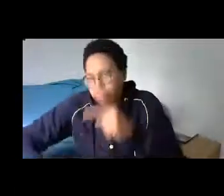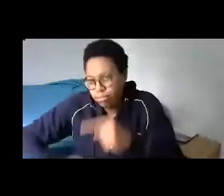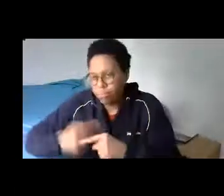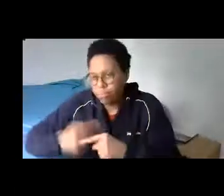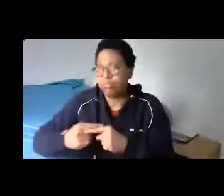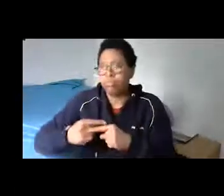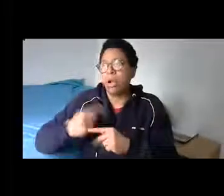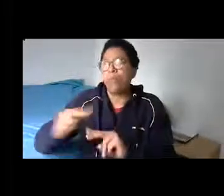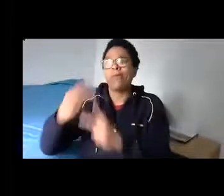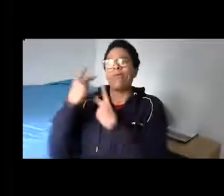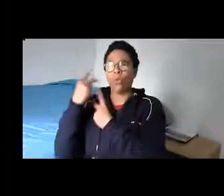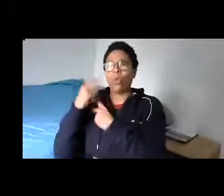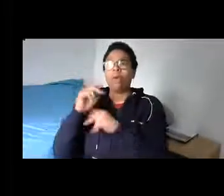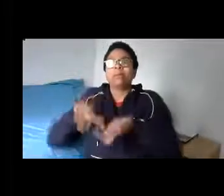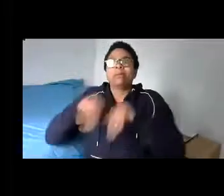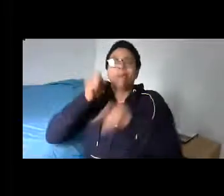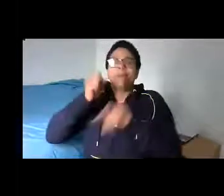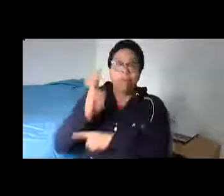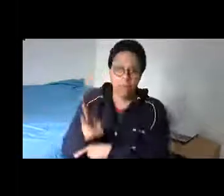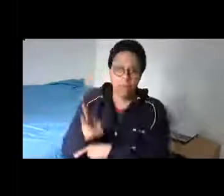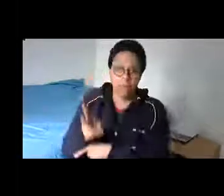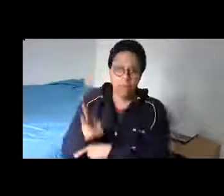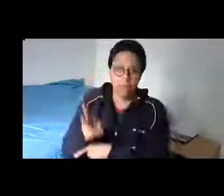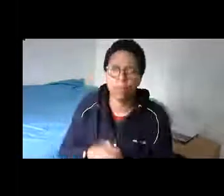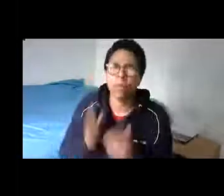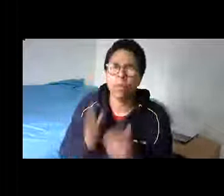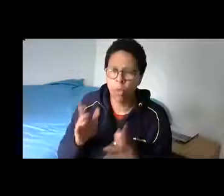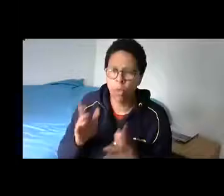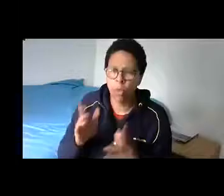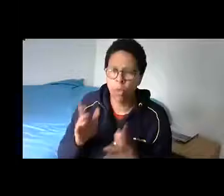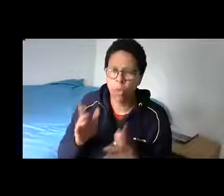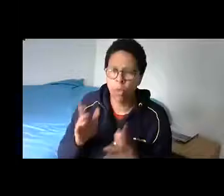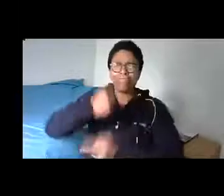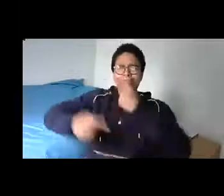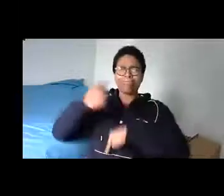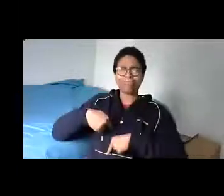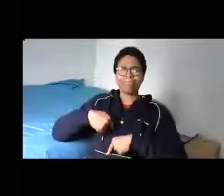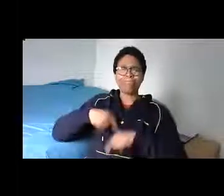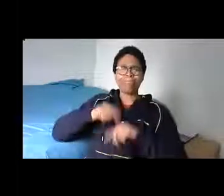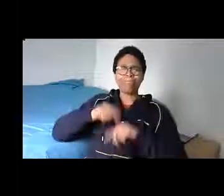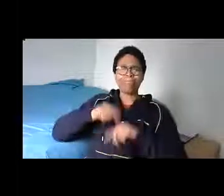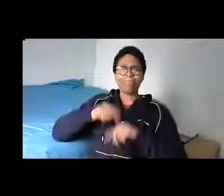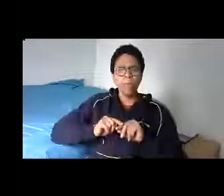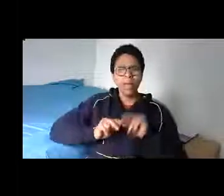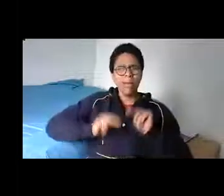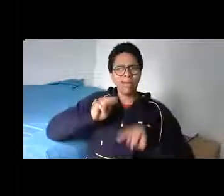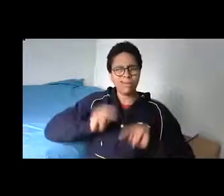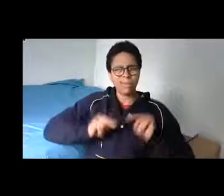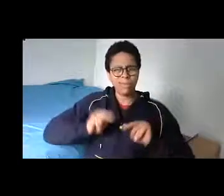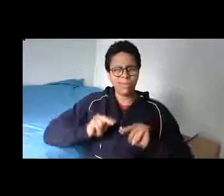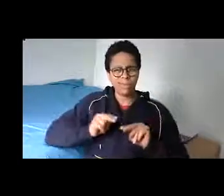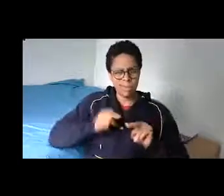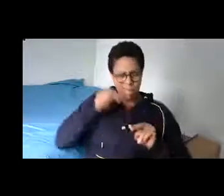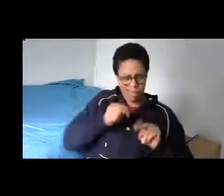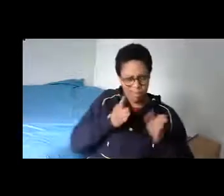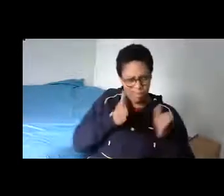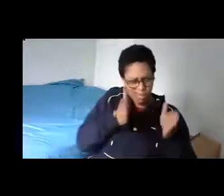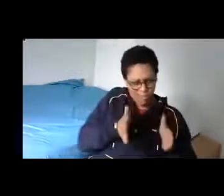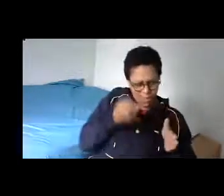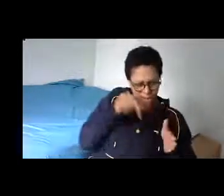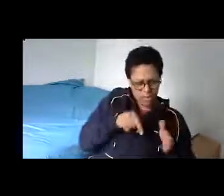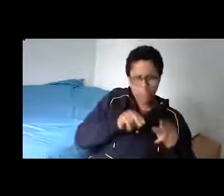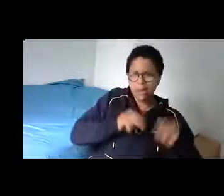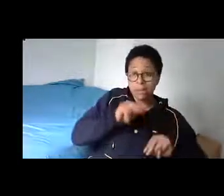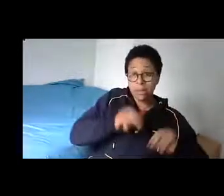This is probably, from kind of my perspective, is the most important part, because if you get the